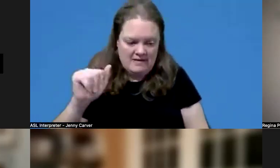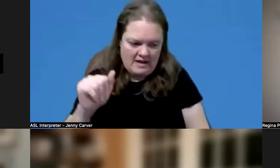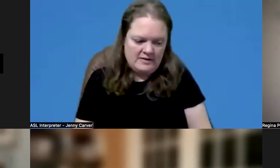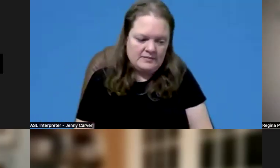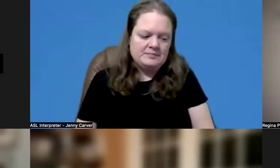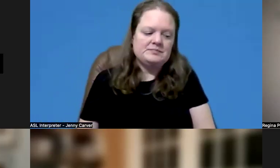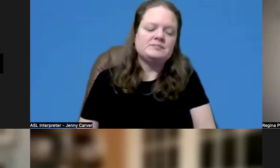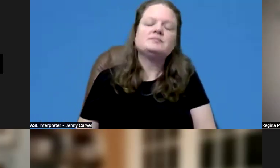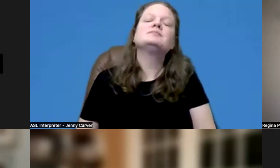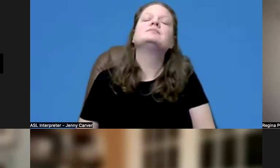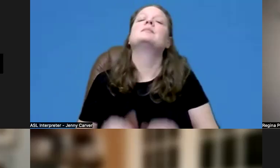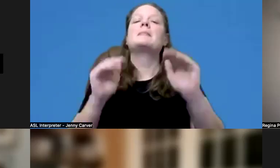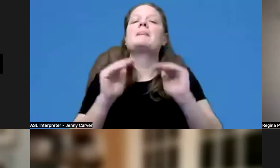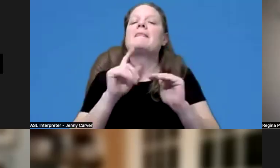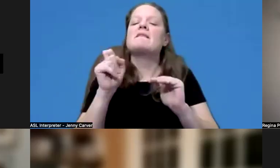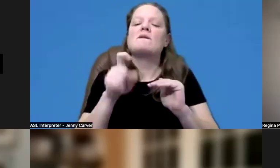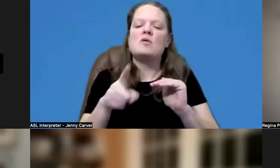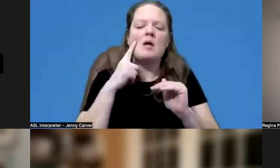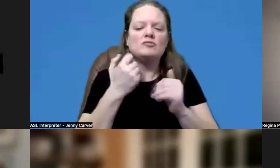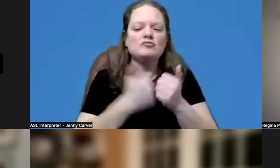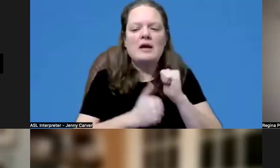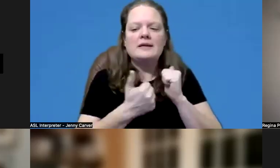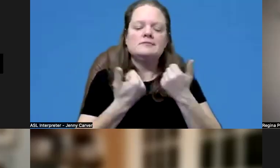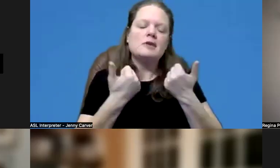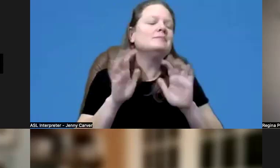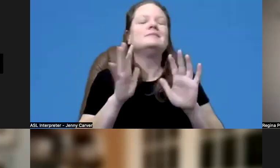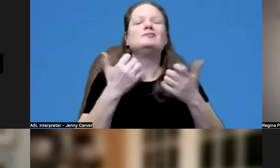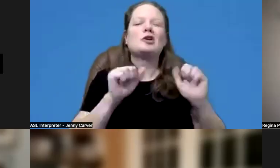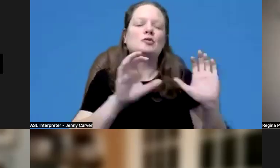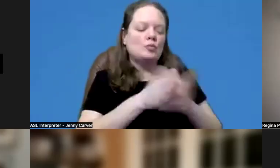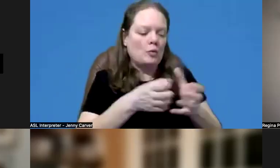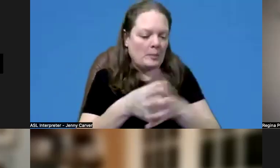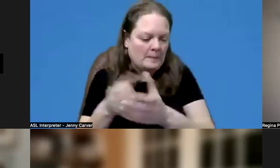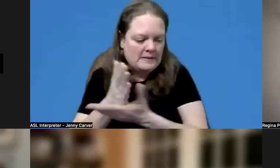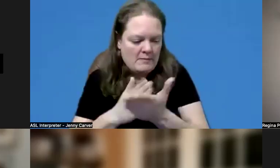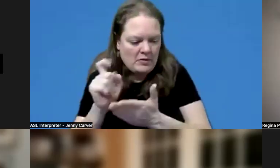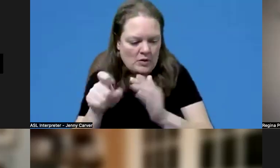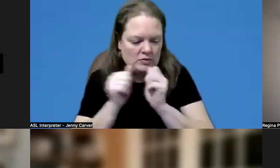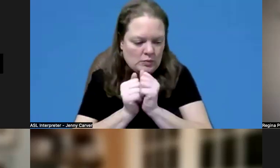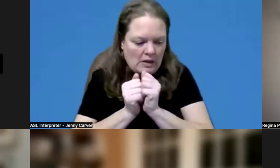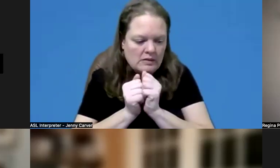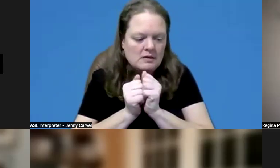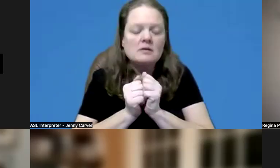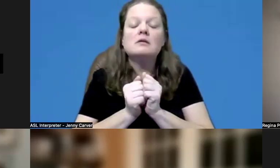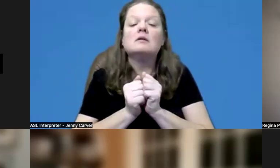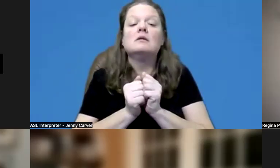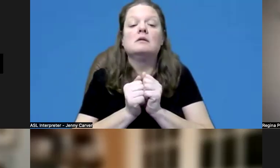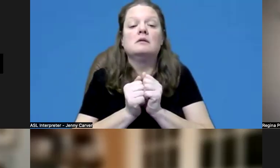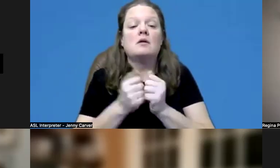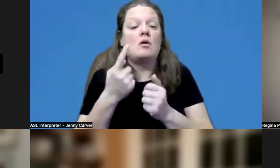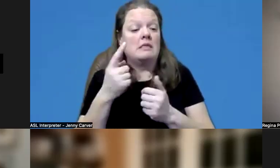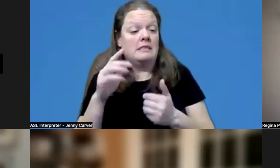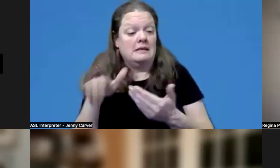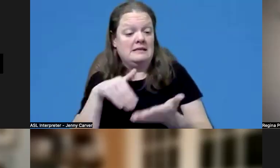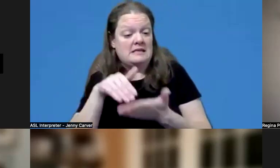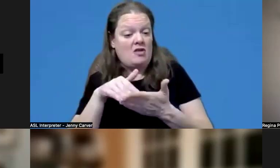is, I'm trying to at least group some of these together, but I don't, this one stands out. It's like, once the center is up and running,